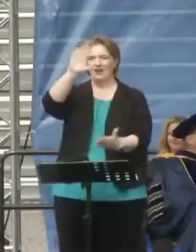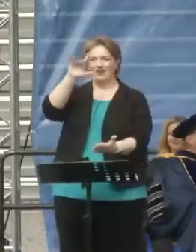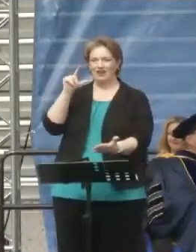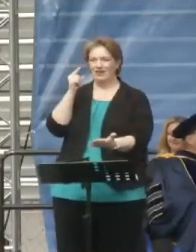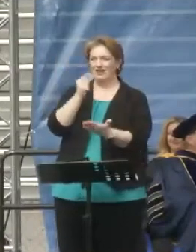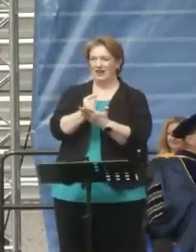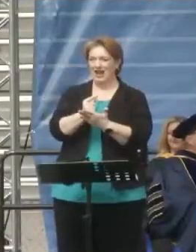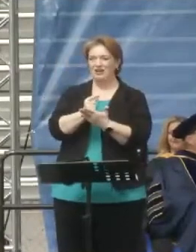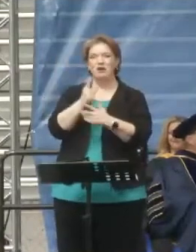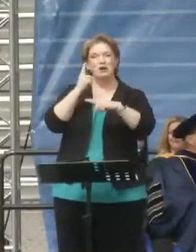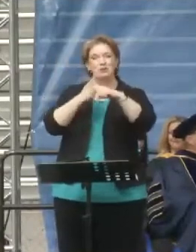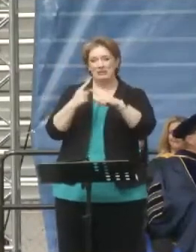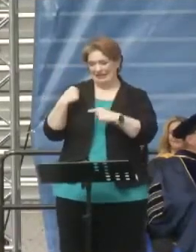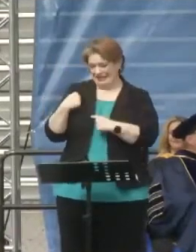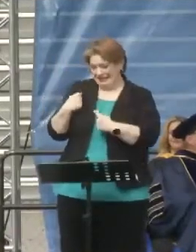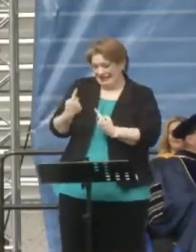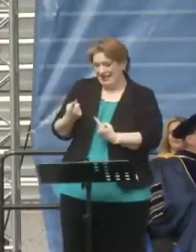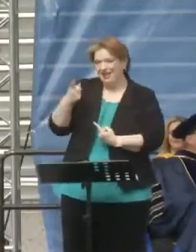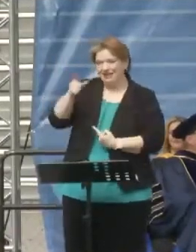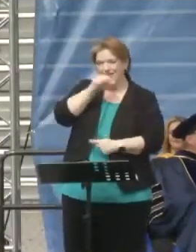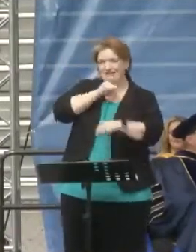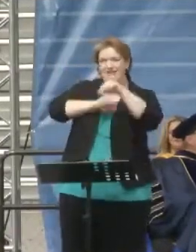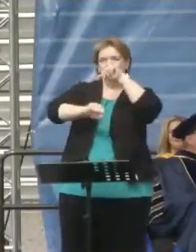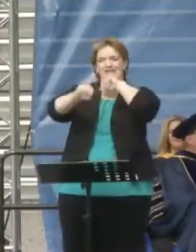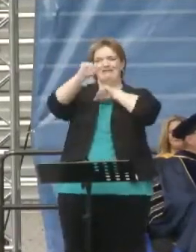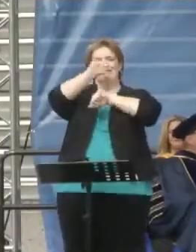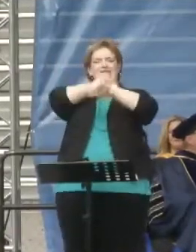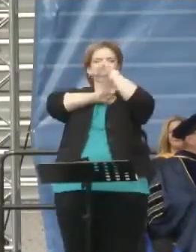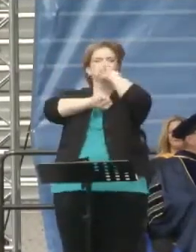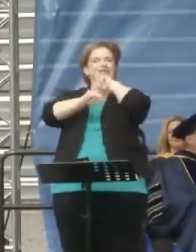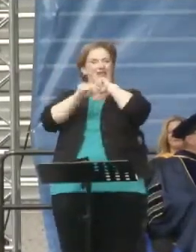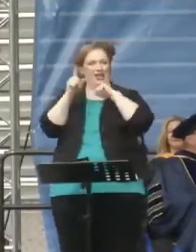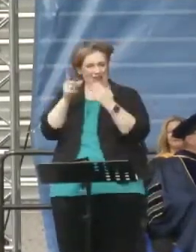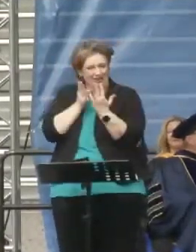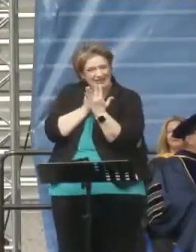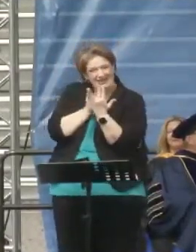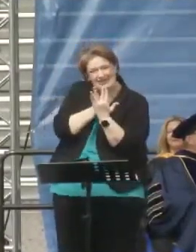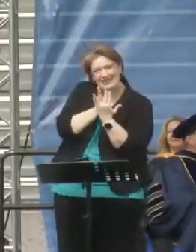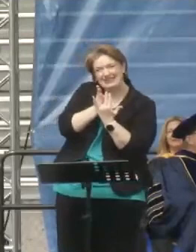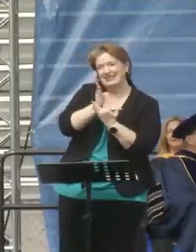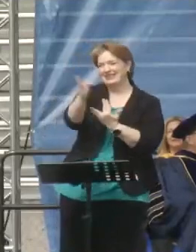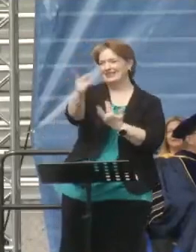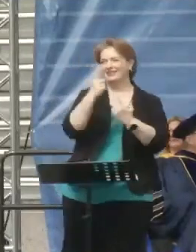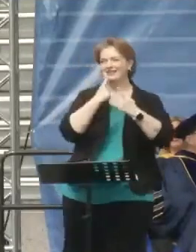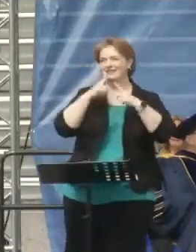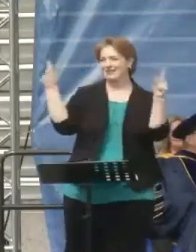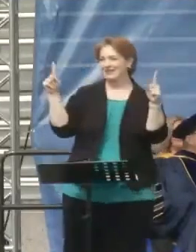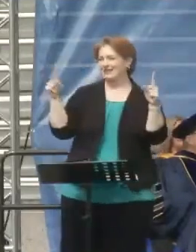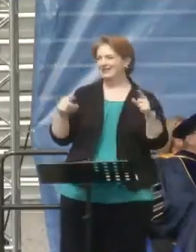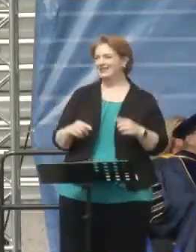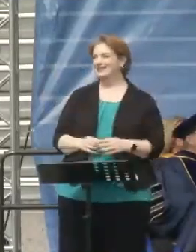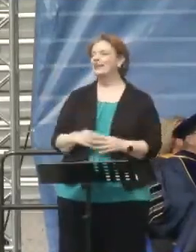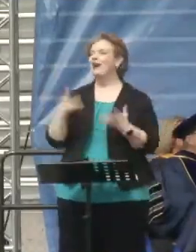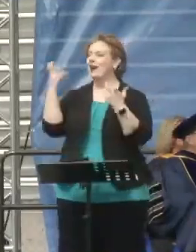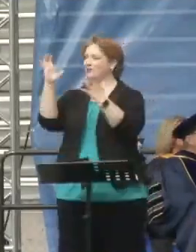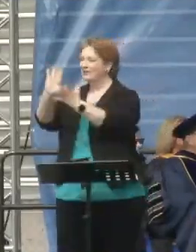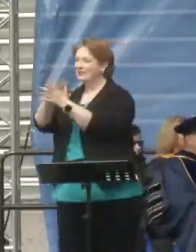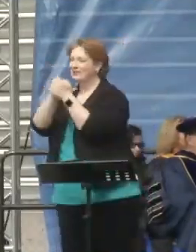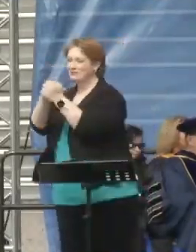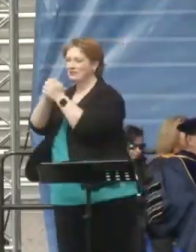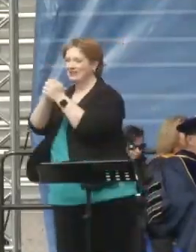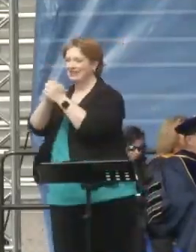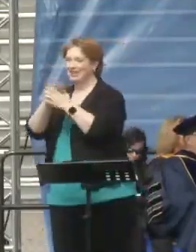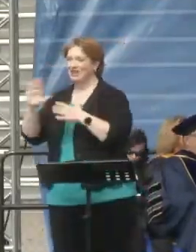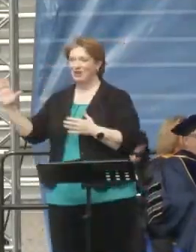many obstacles than usual to get here. I want to commend each of you. Your college career